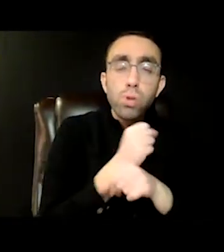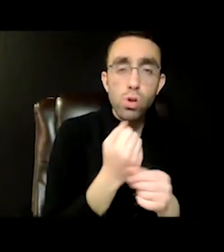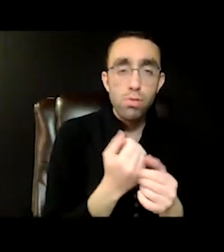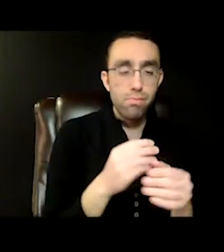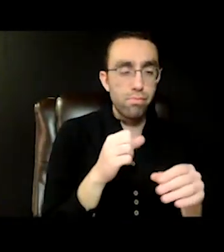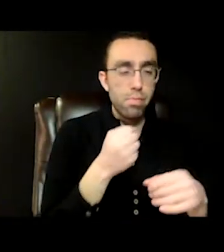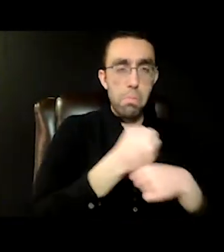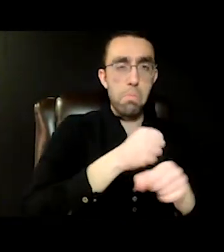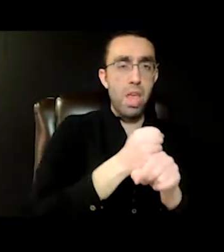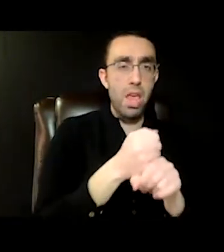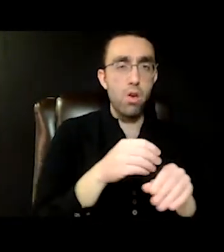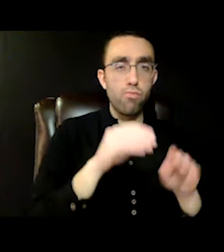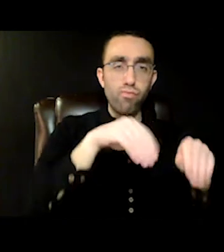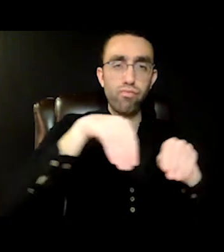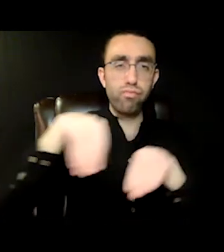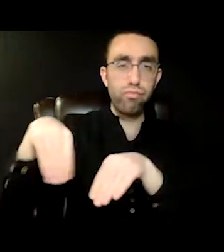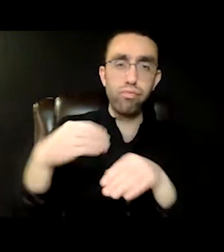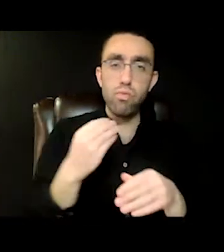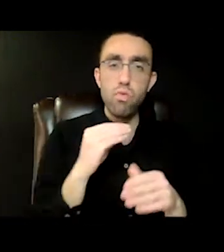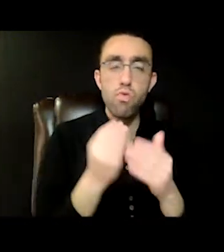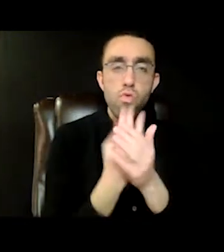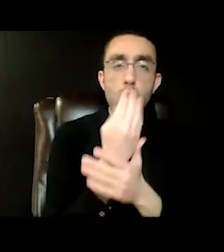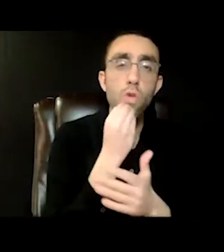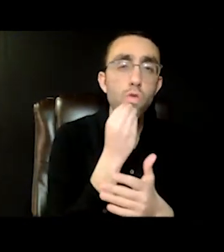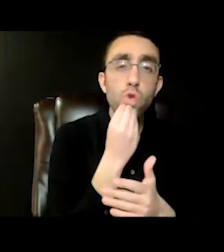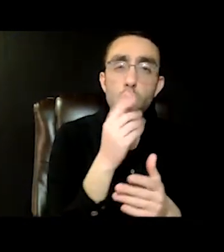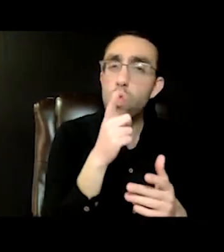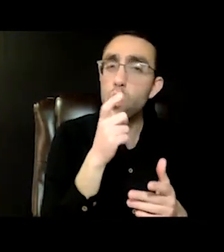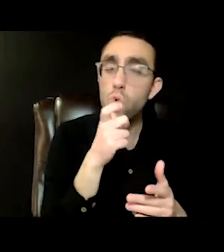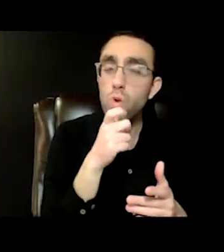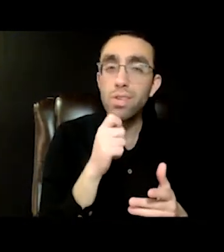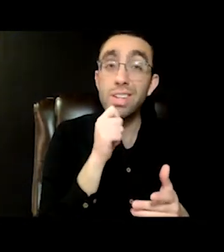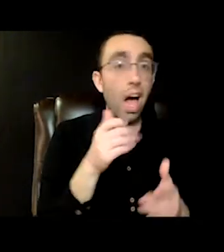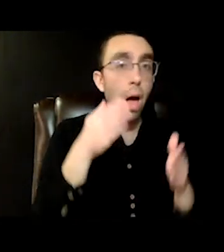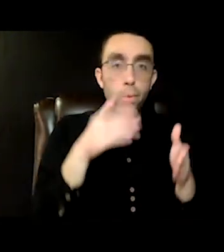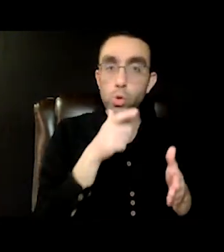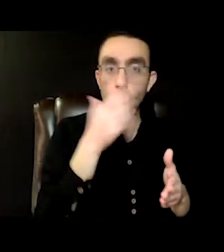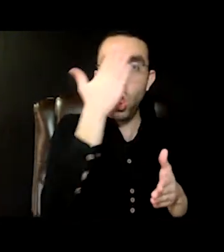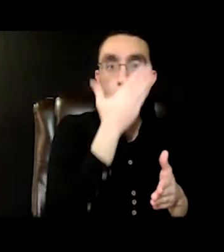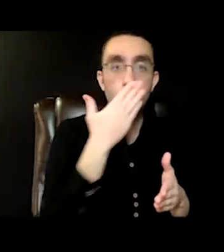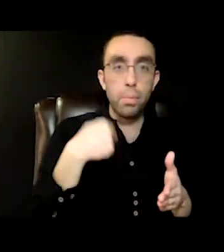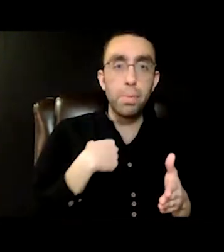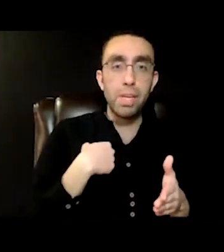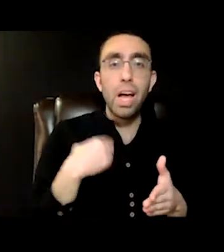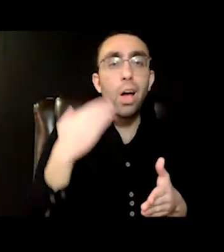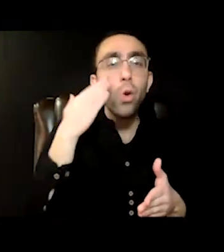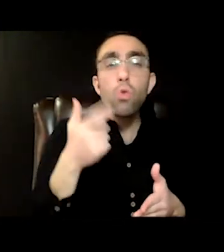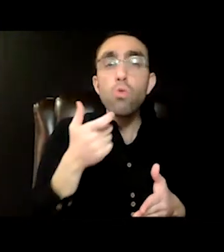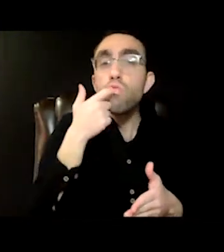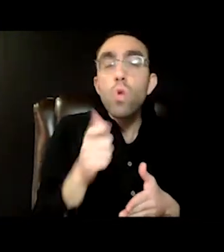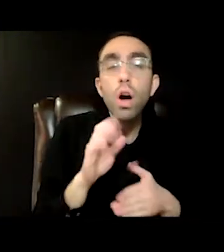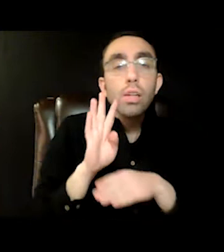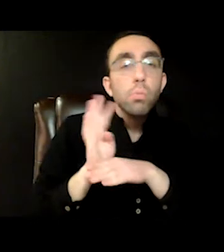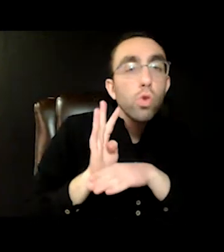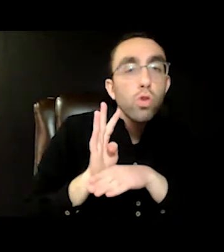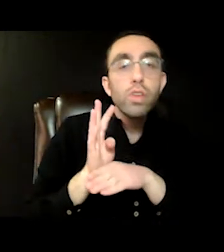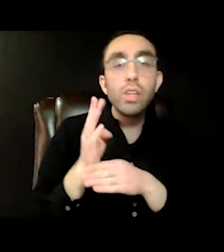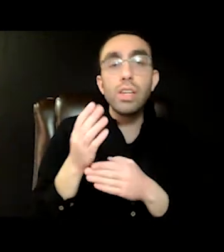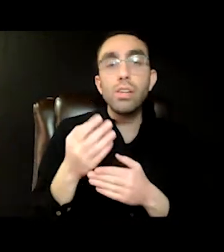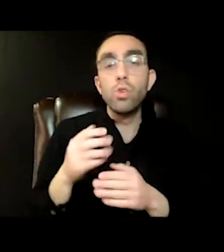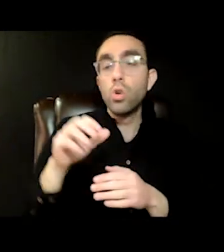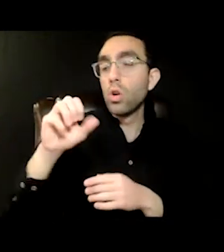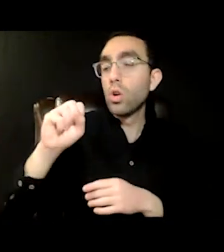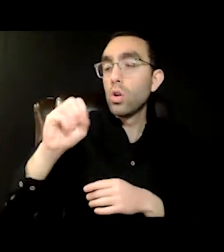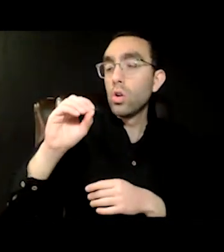Nobody that looks like me. I know when you see documentaries, when when we look at the media representation